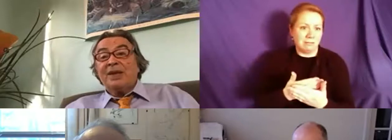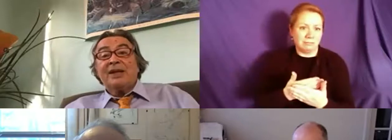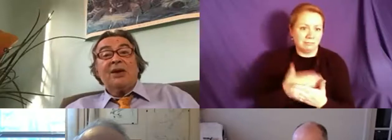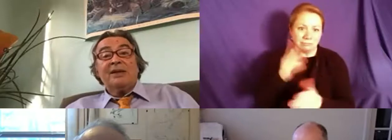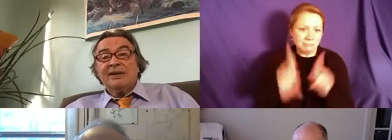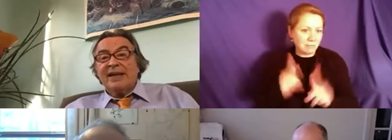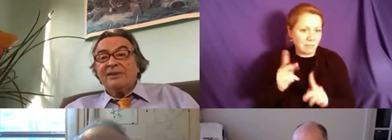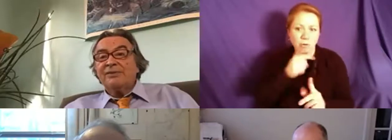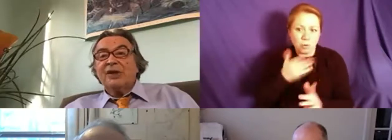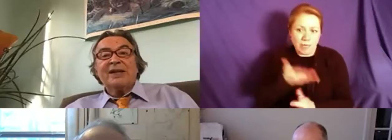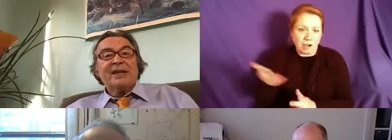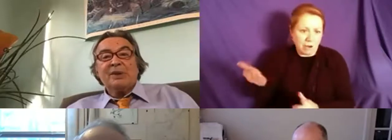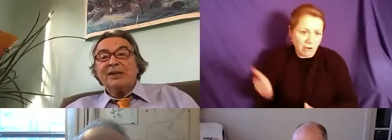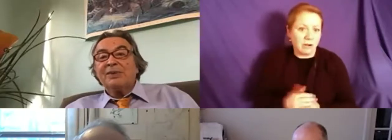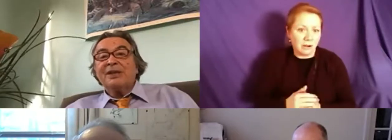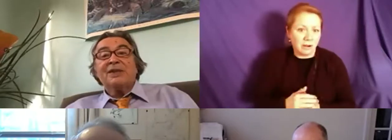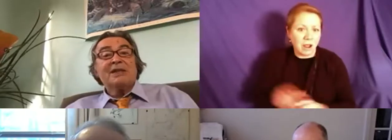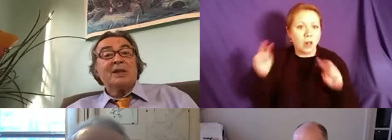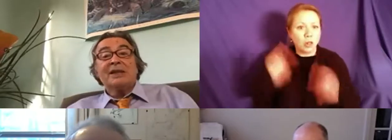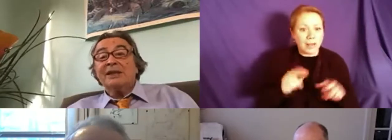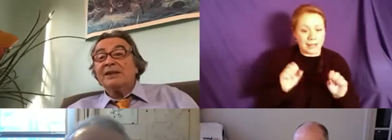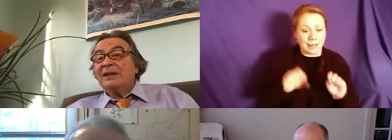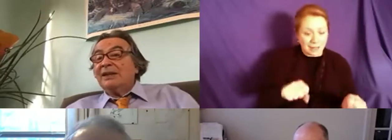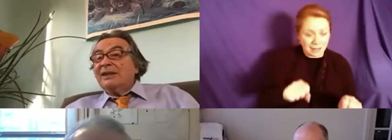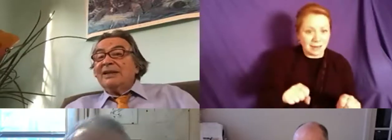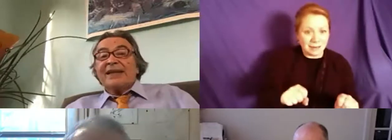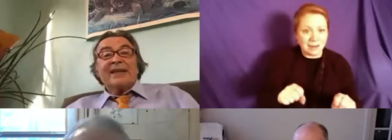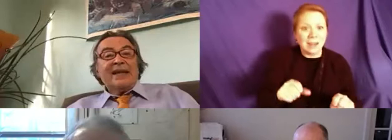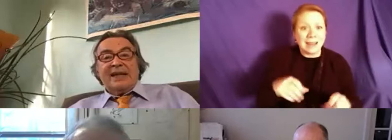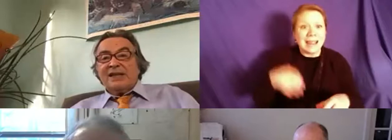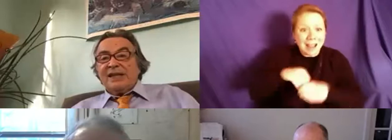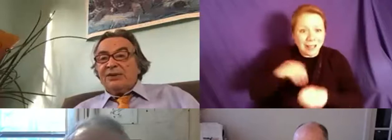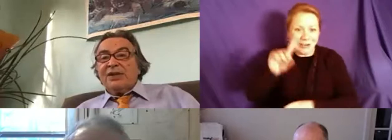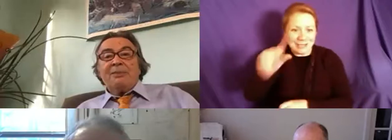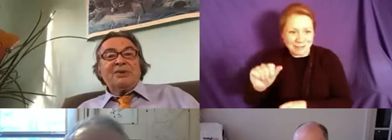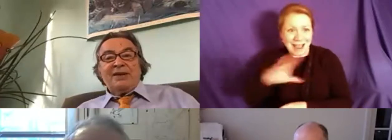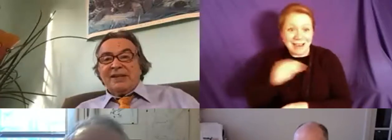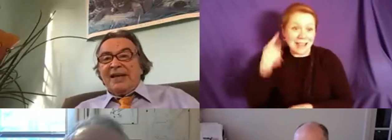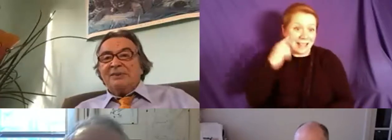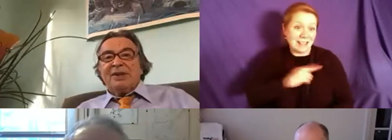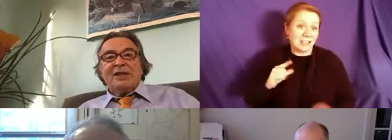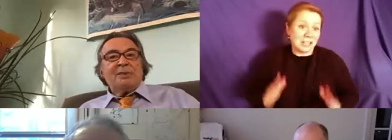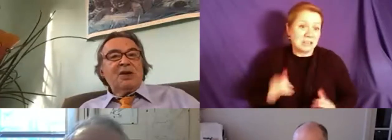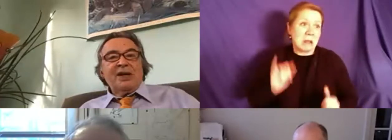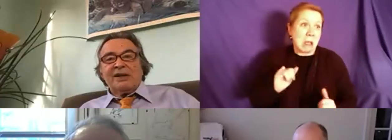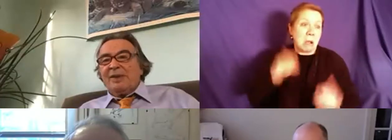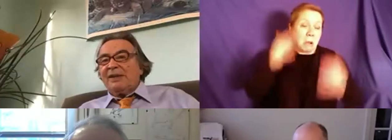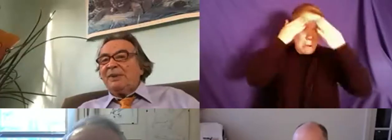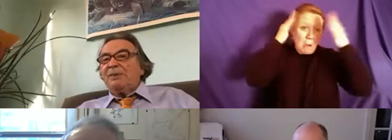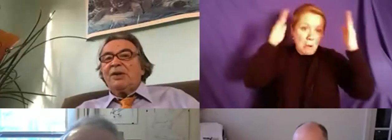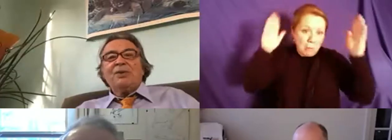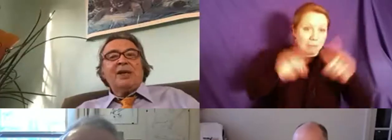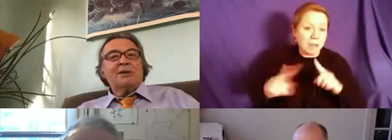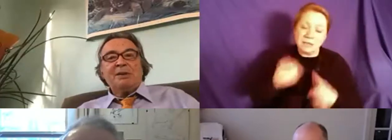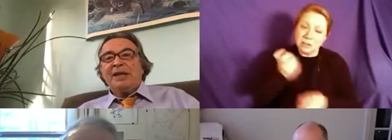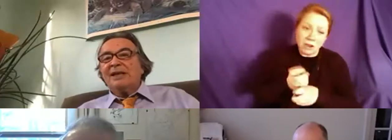everyone for what they are and look at the ability within their disability. And I think that legislators are coming around to that, but it's been hard. I mean,